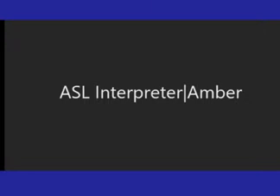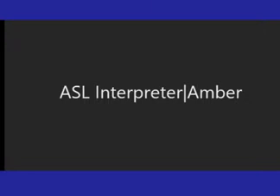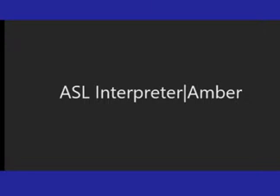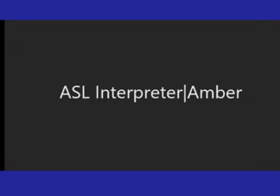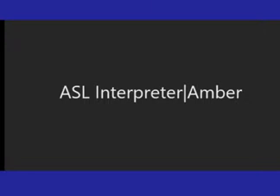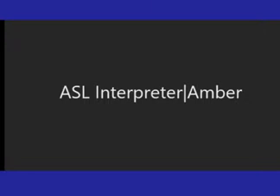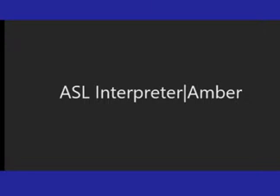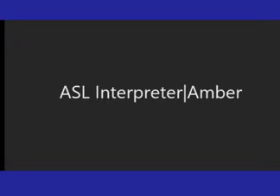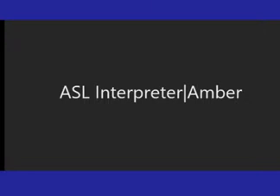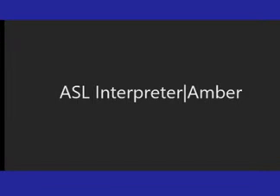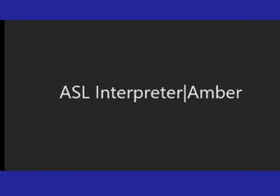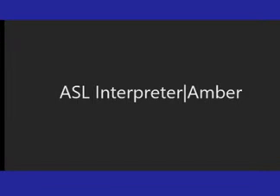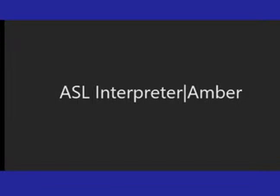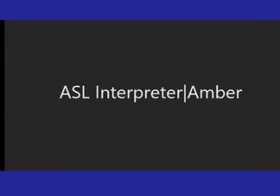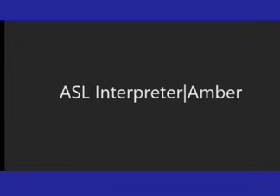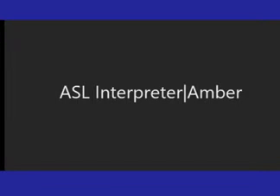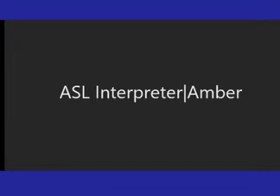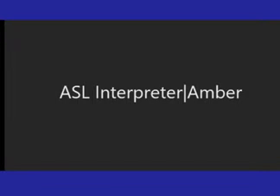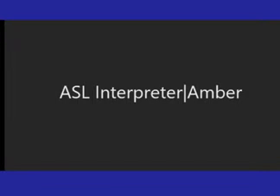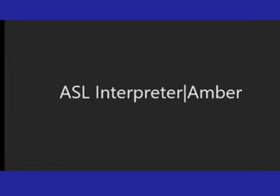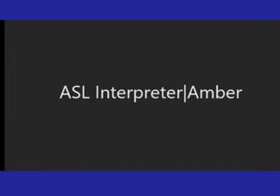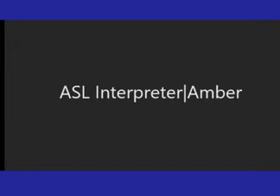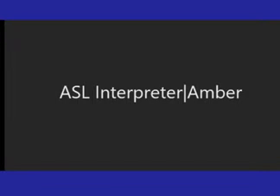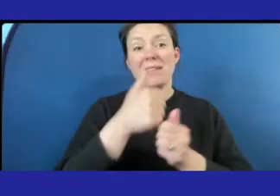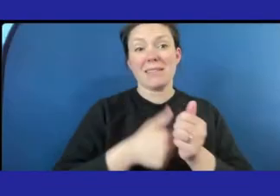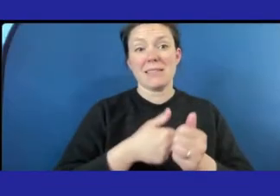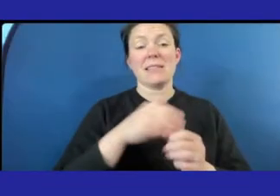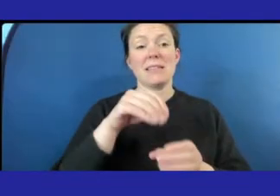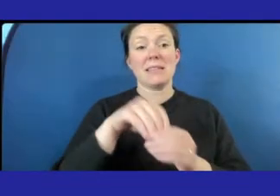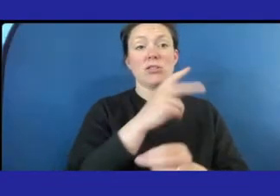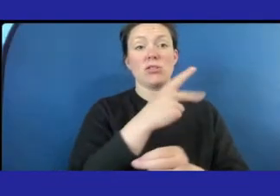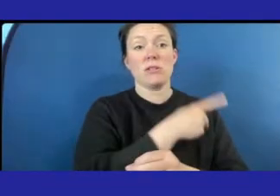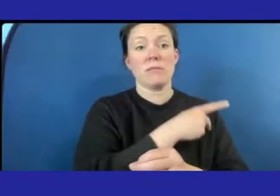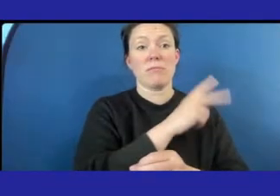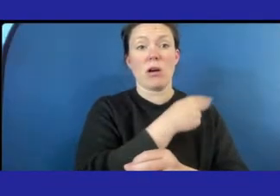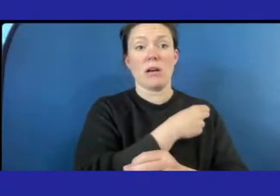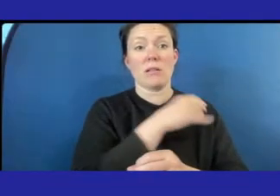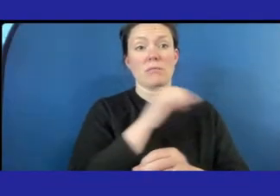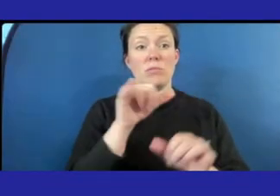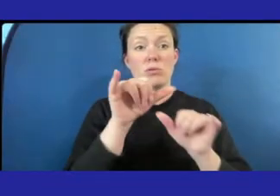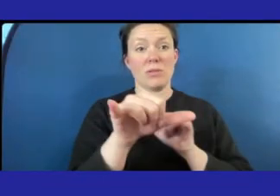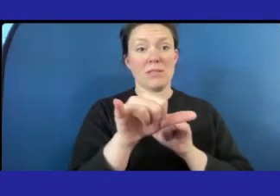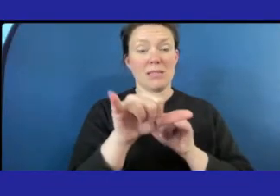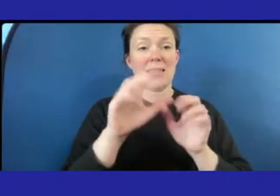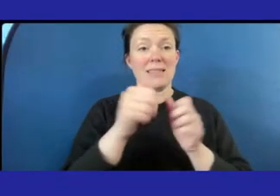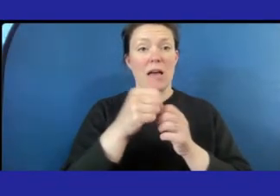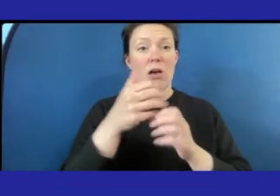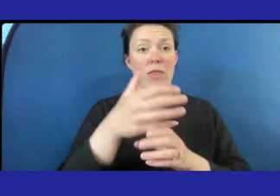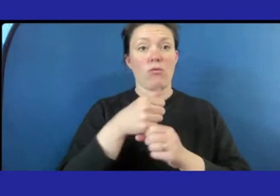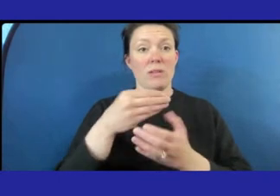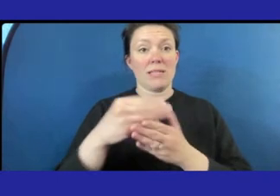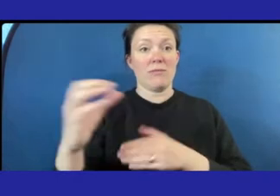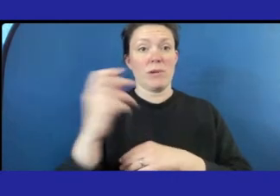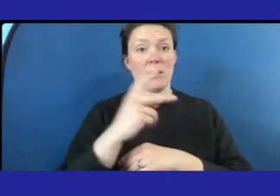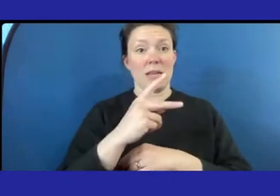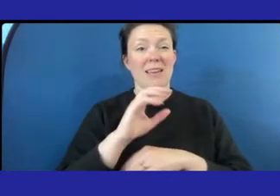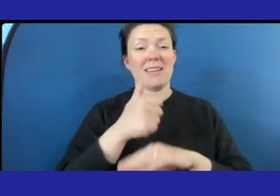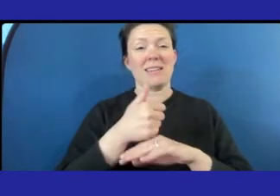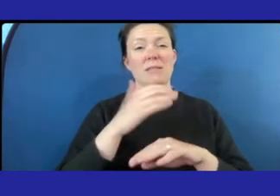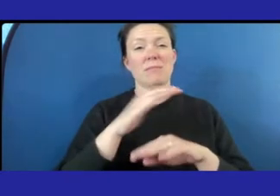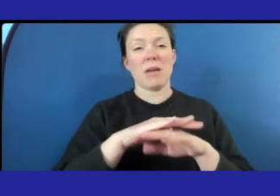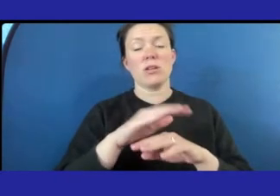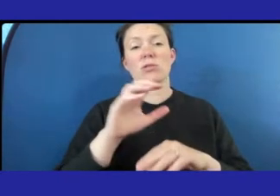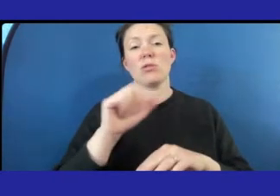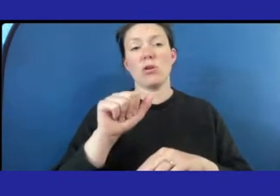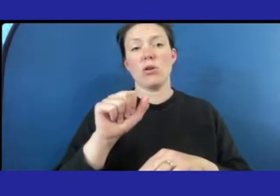It is the basis for which each episode of an inpatient hospital stays are reimbursed. It is based on a combination of